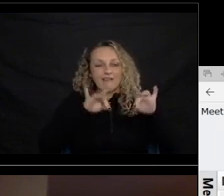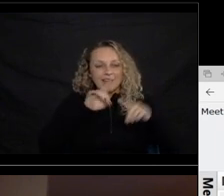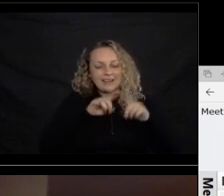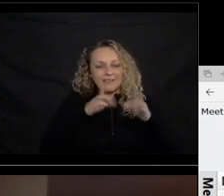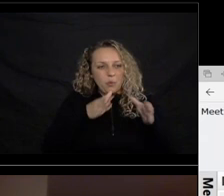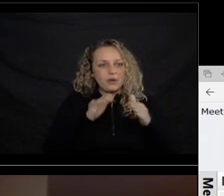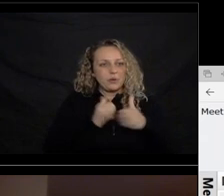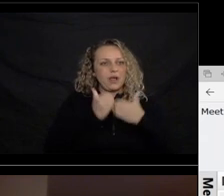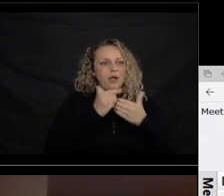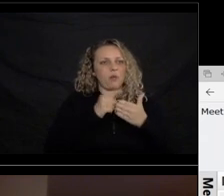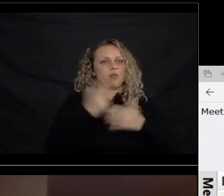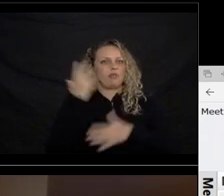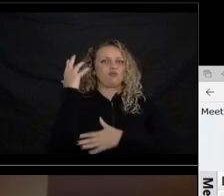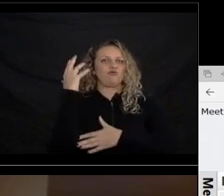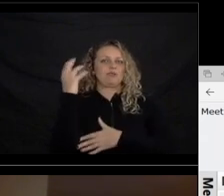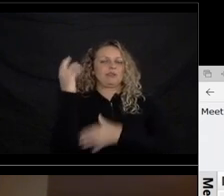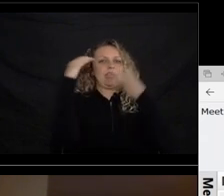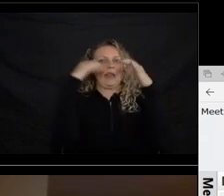help with the tree canopy.